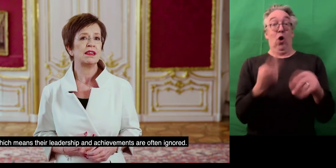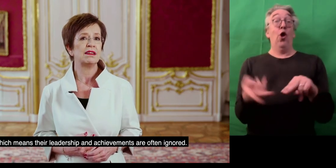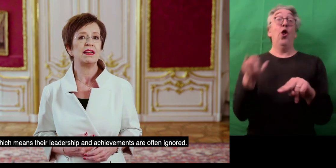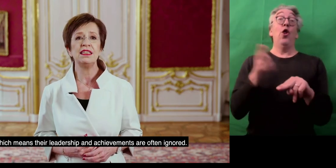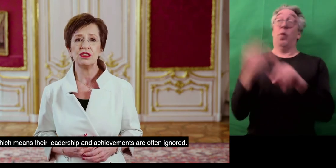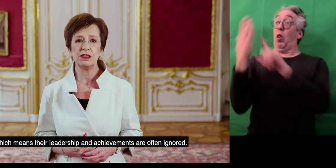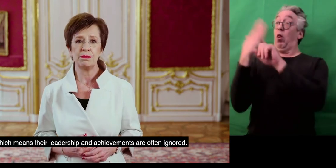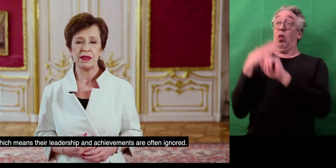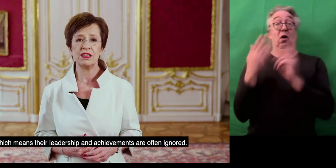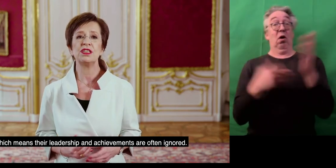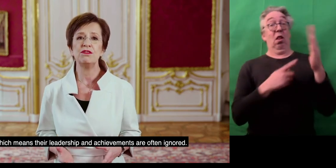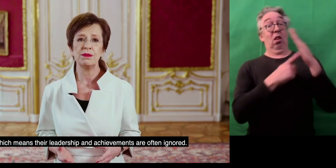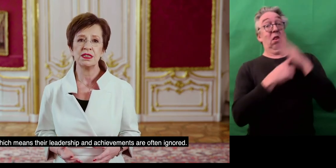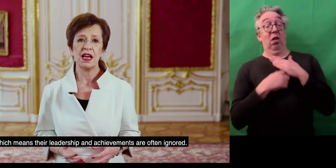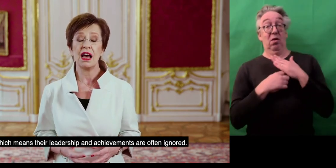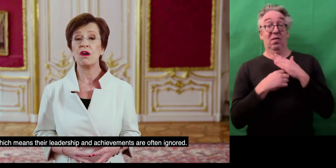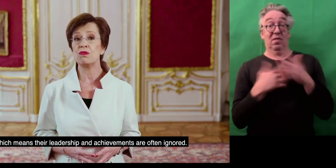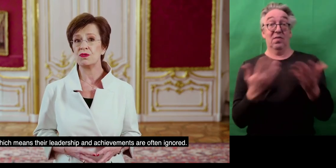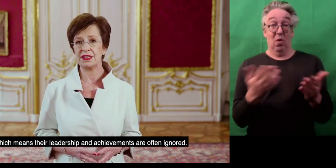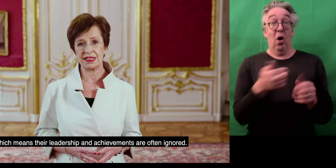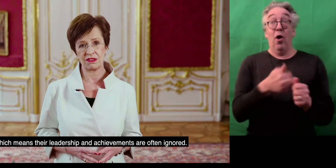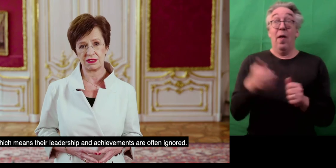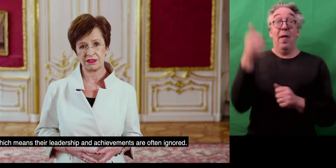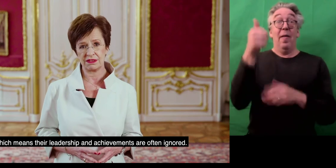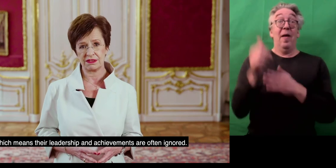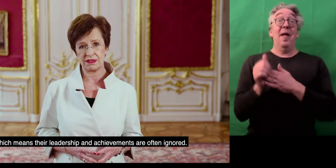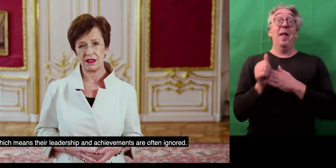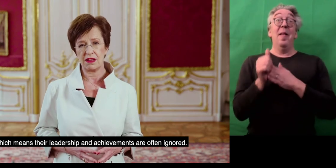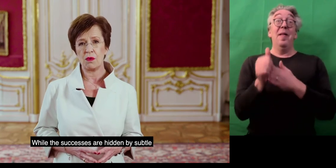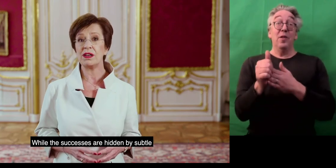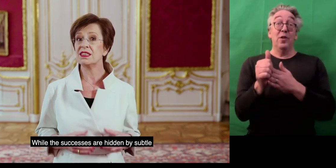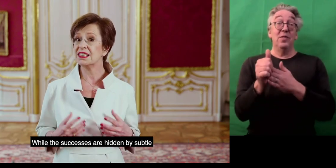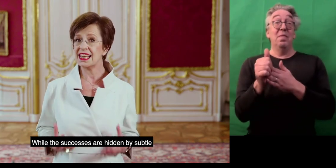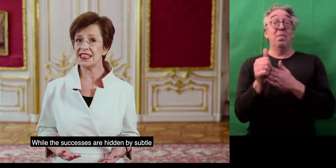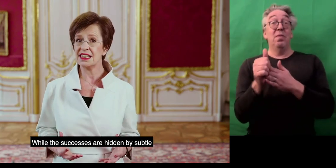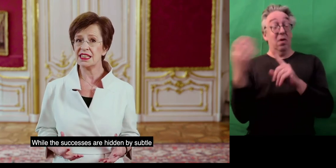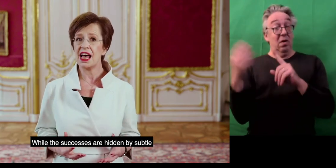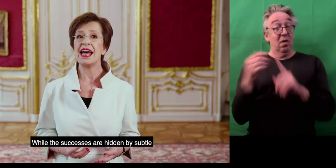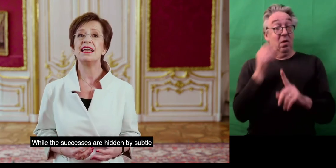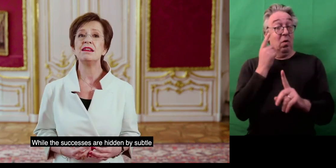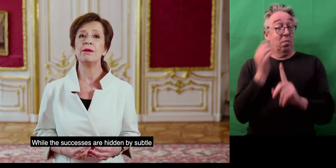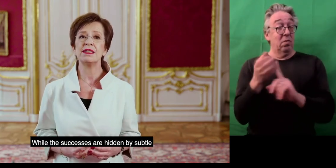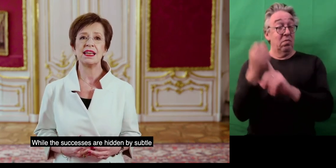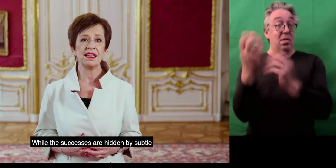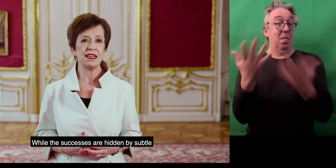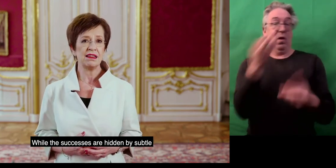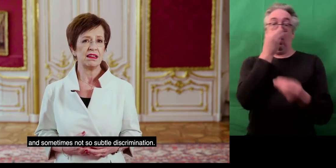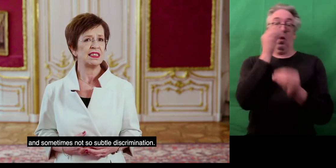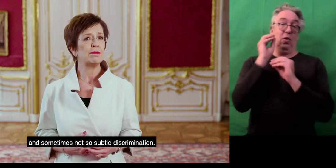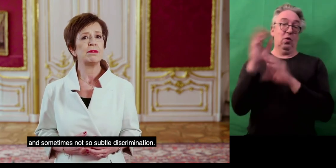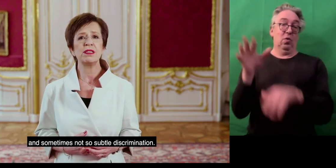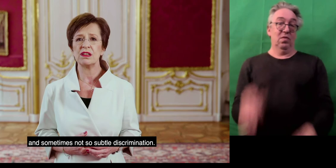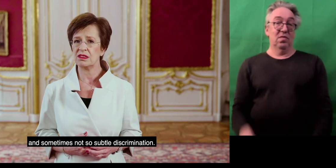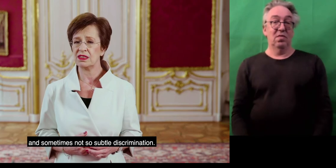means their leadership and achievements are often ignored, while their successes are hidden by subtle